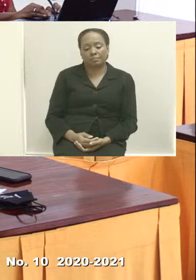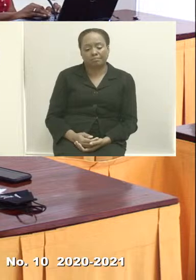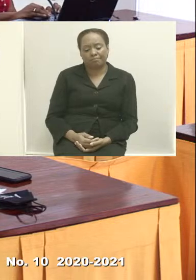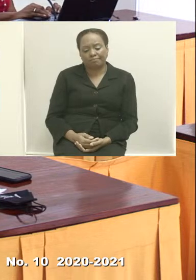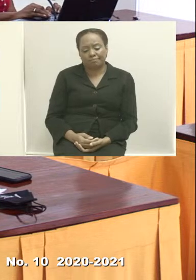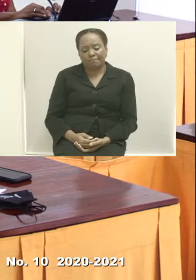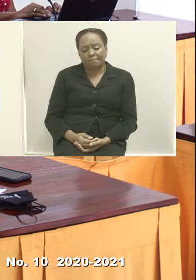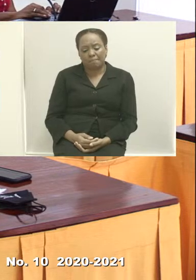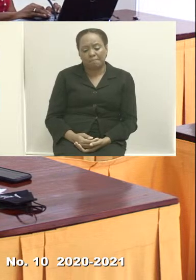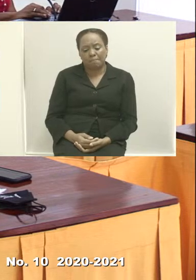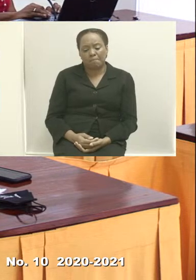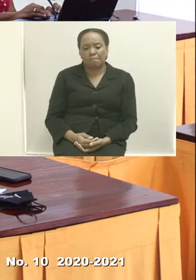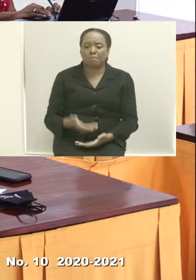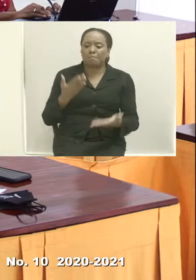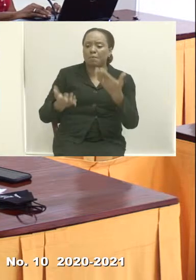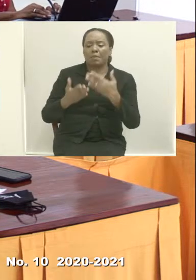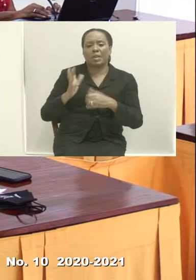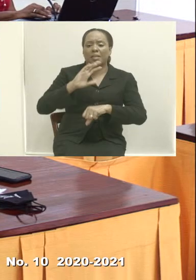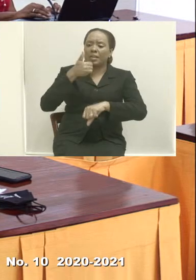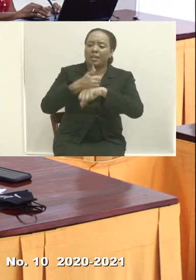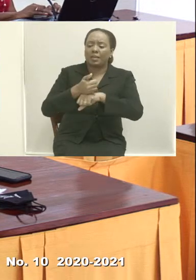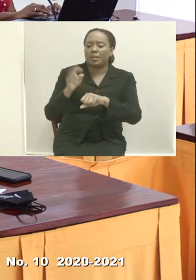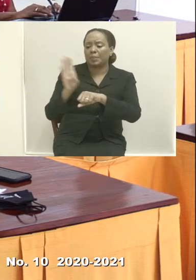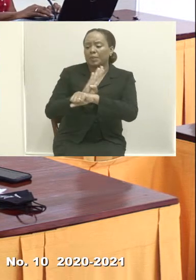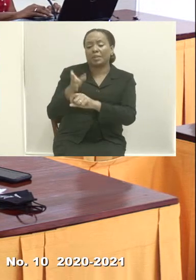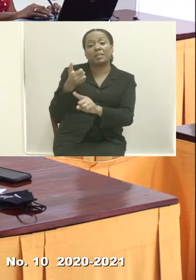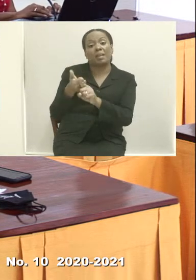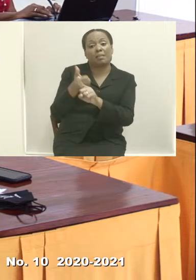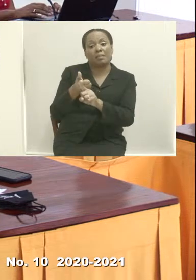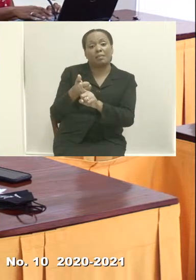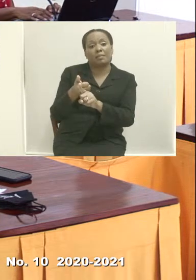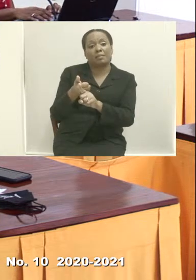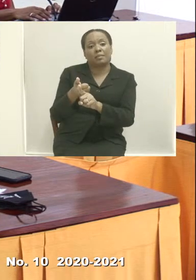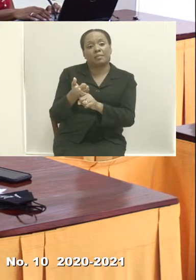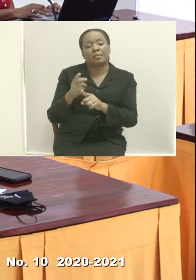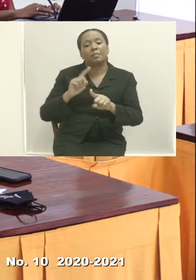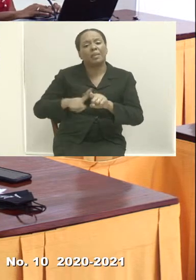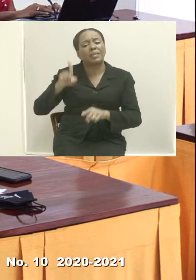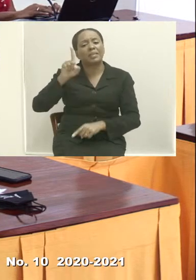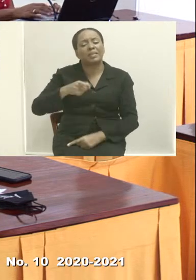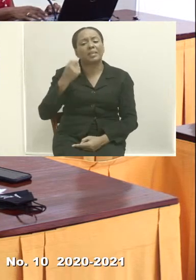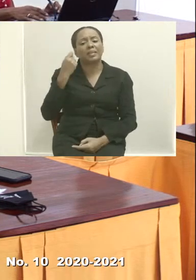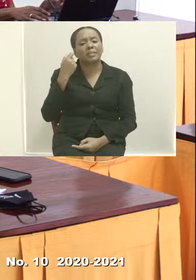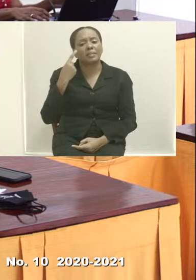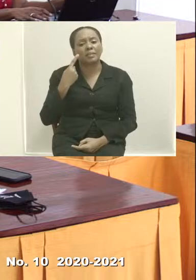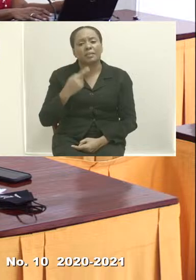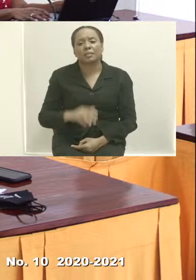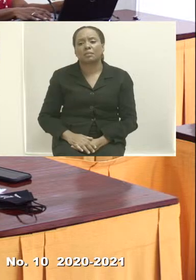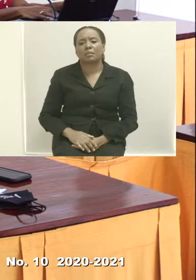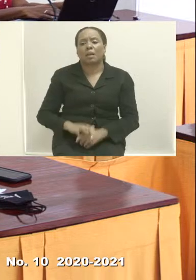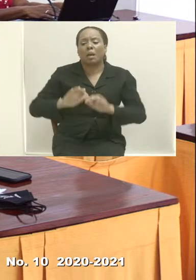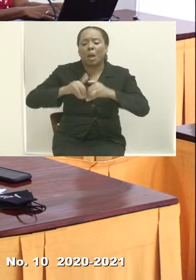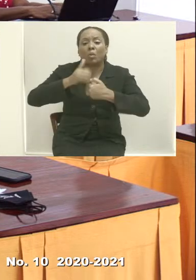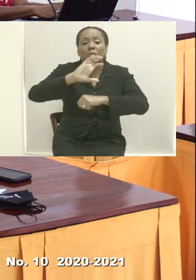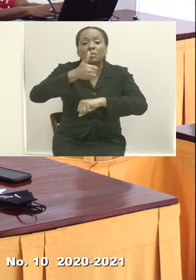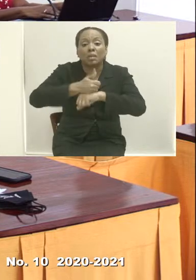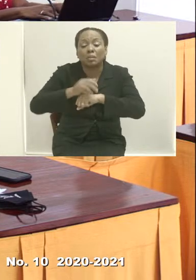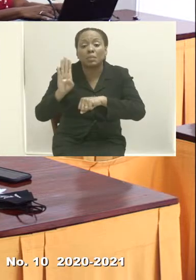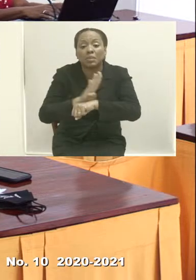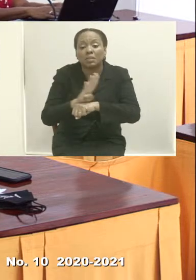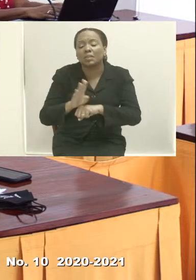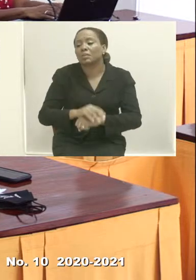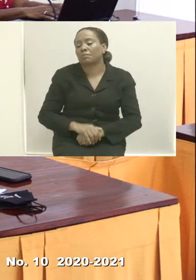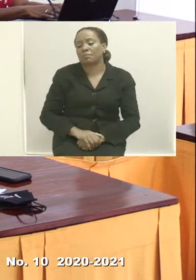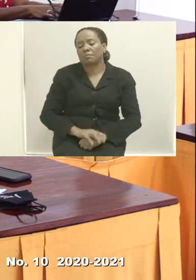can't be allowed to fly blind. There must be an understanding of what is a marketing plan and how that is designed. There must be an understanding of